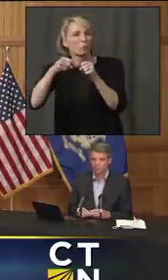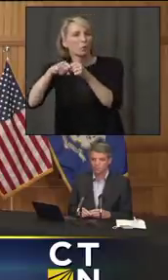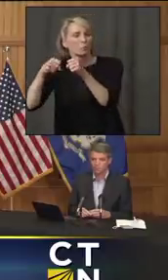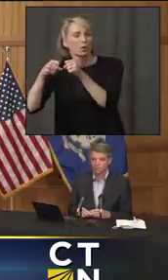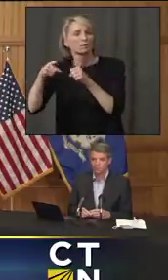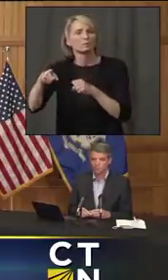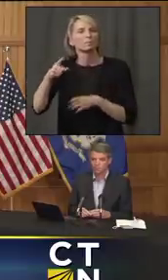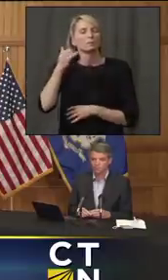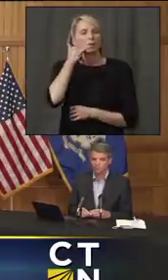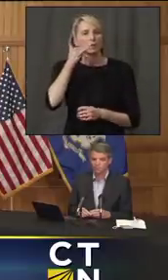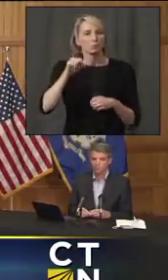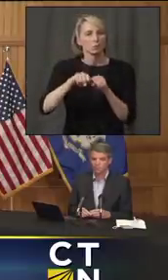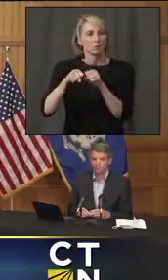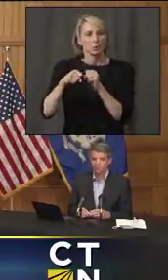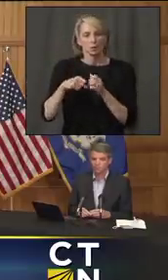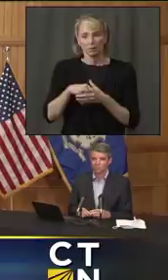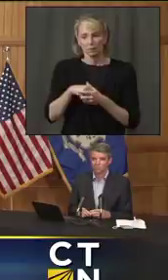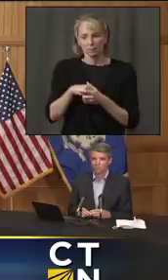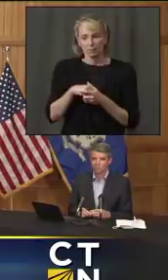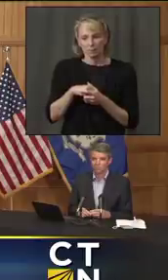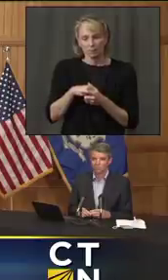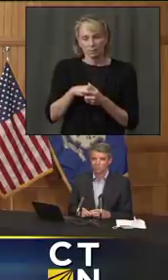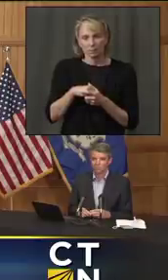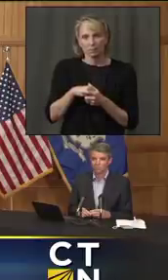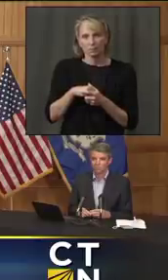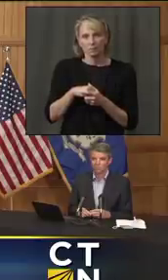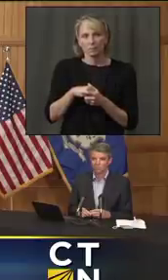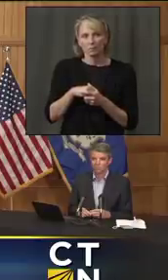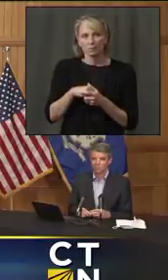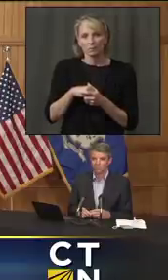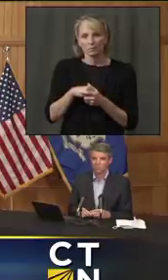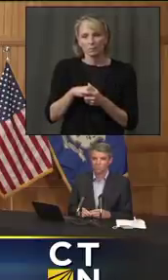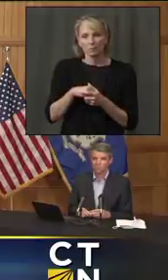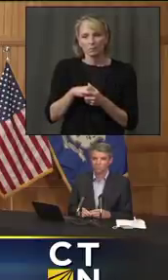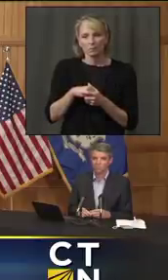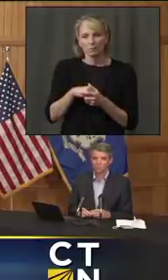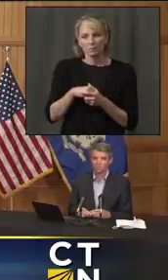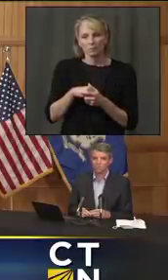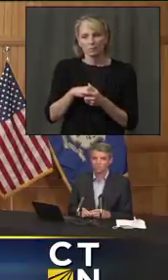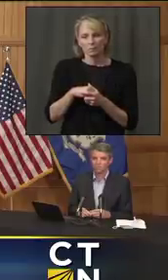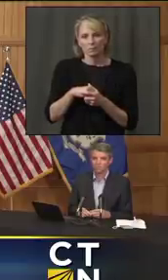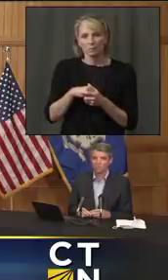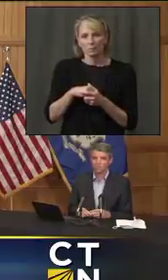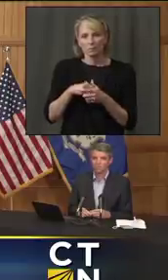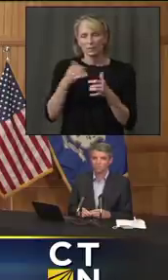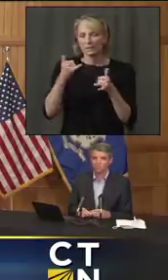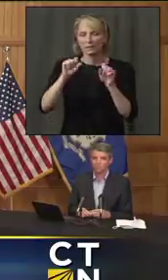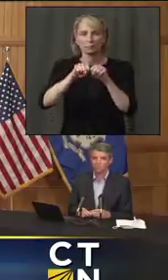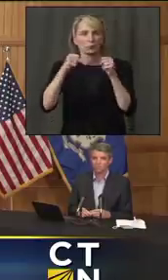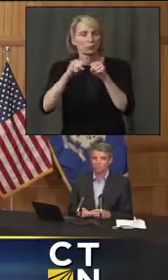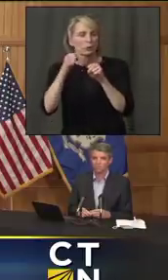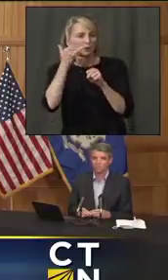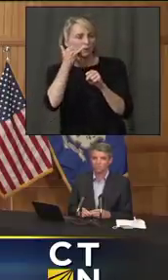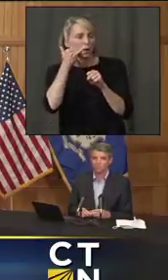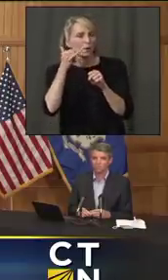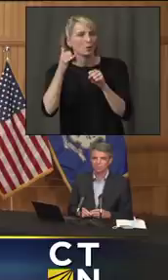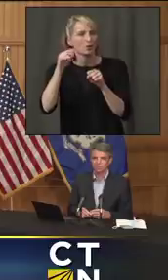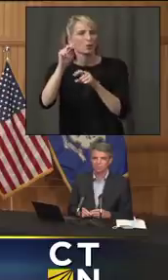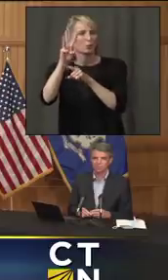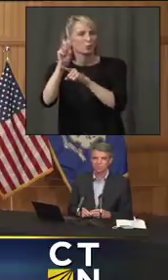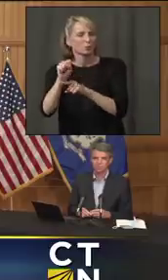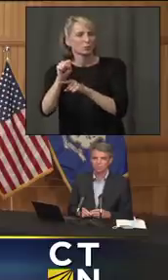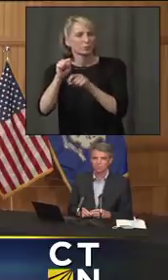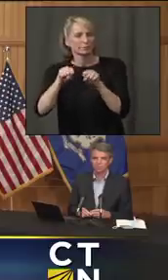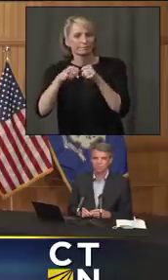Hi, Commission has some age or age. How can the state